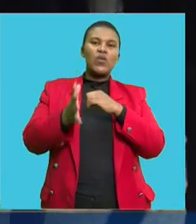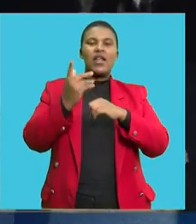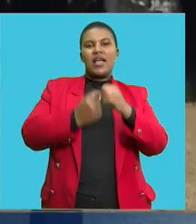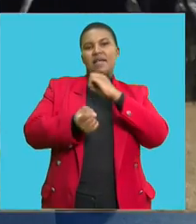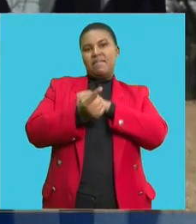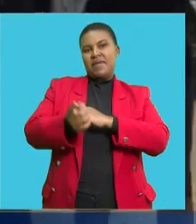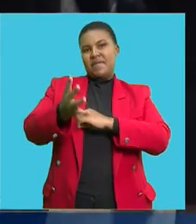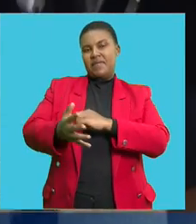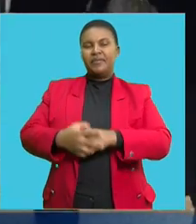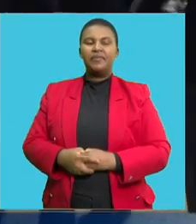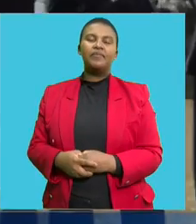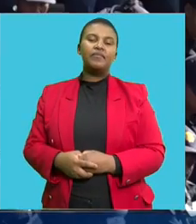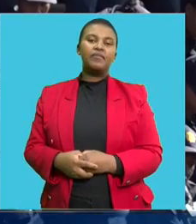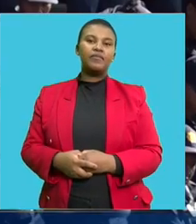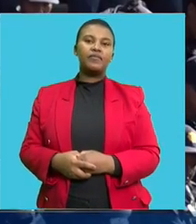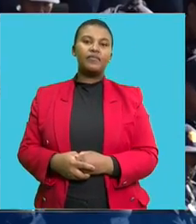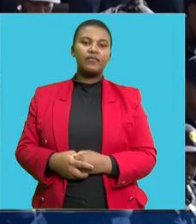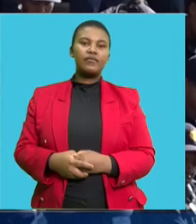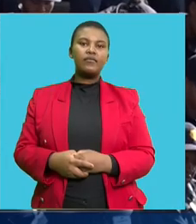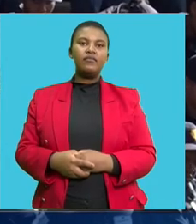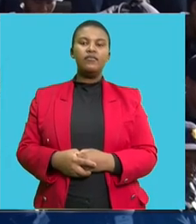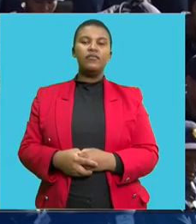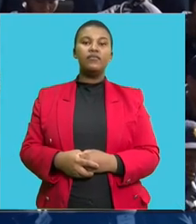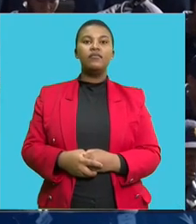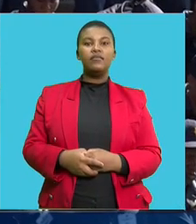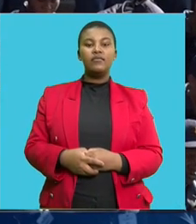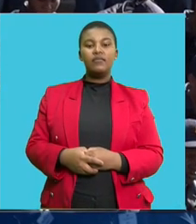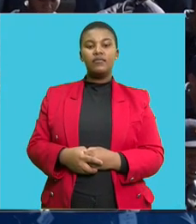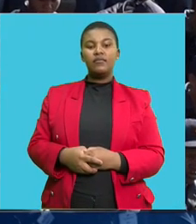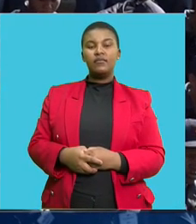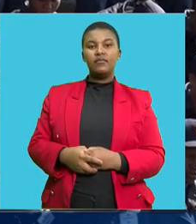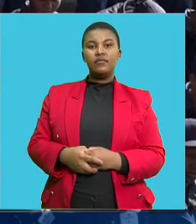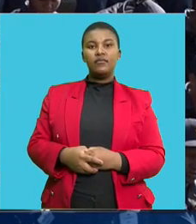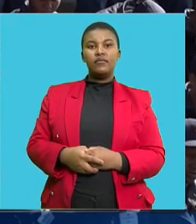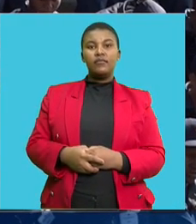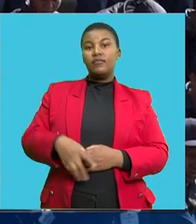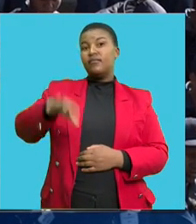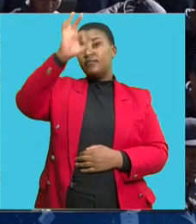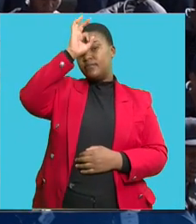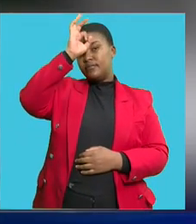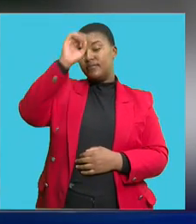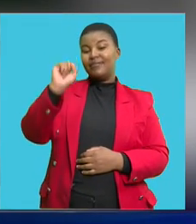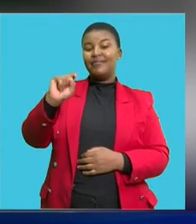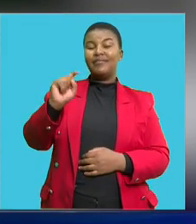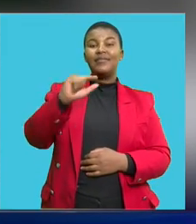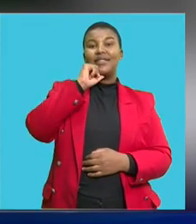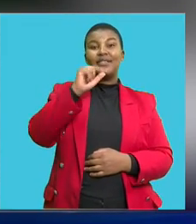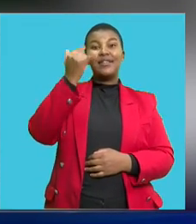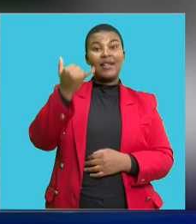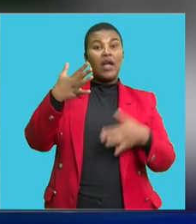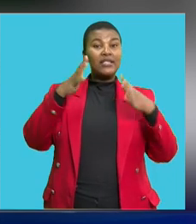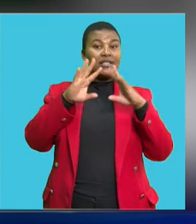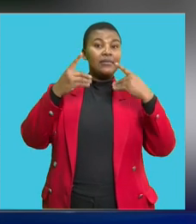them. Ngaleke komnyango amaphoyisa obuke kuconselwa mathe ngabaningi. UMasiho uphinde wabalula ukuthi kumnyango wezempilo